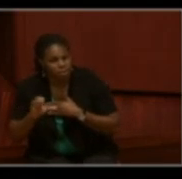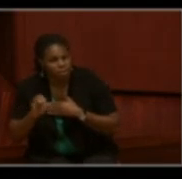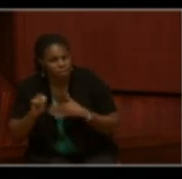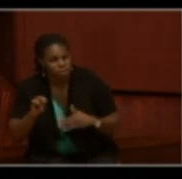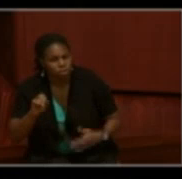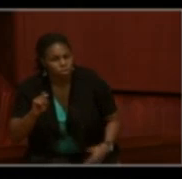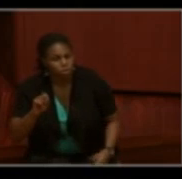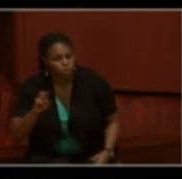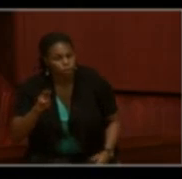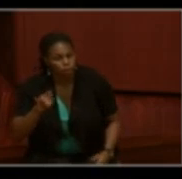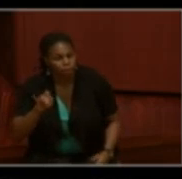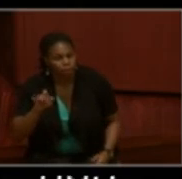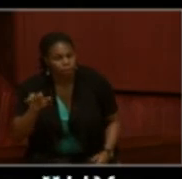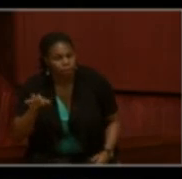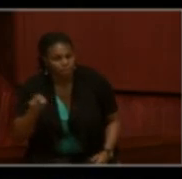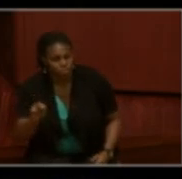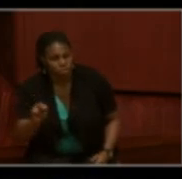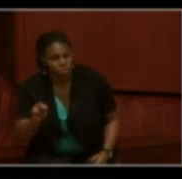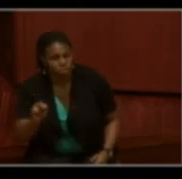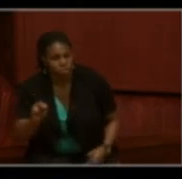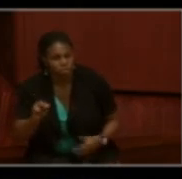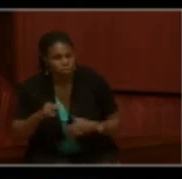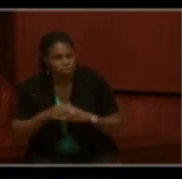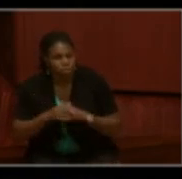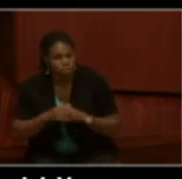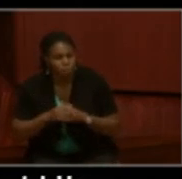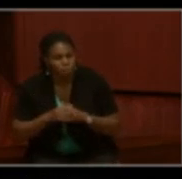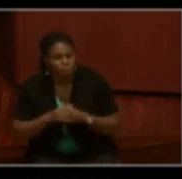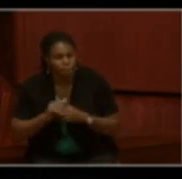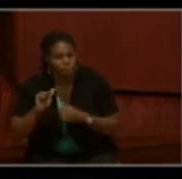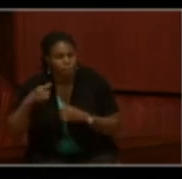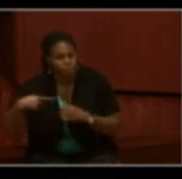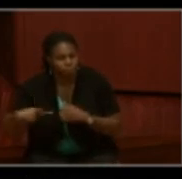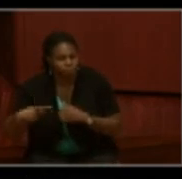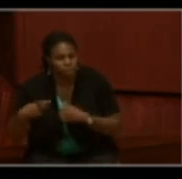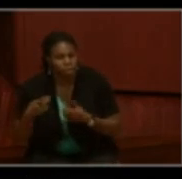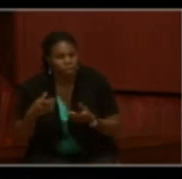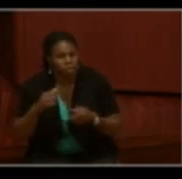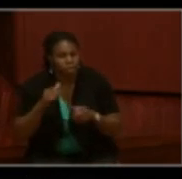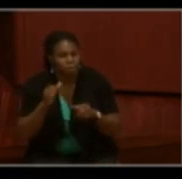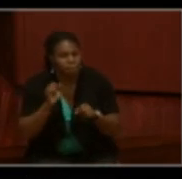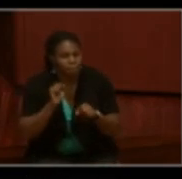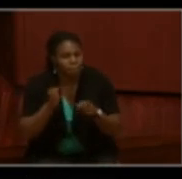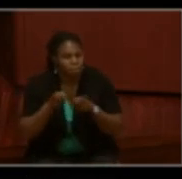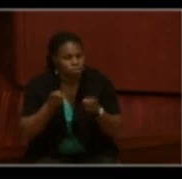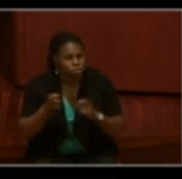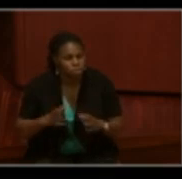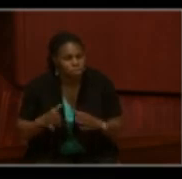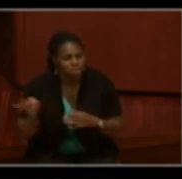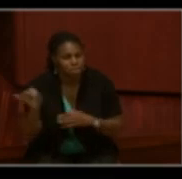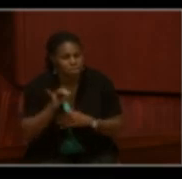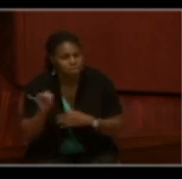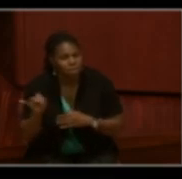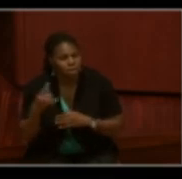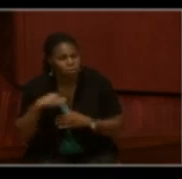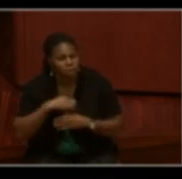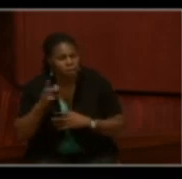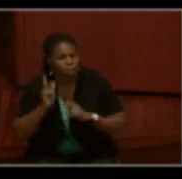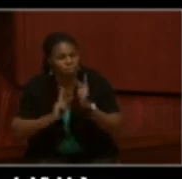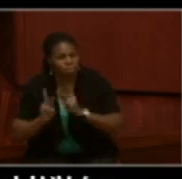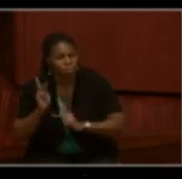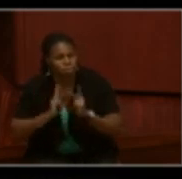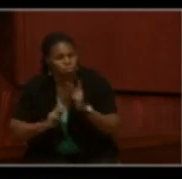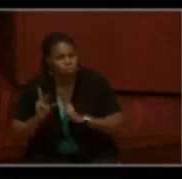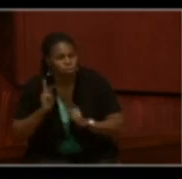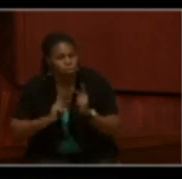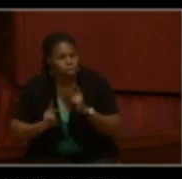employed by the government to run the program. Works Progress Administration is the same. We have people